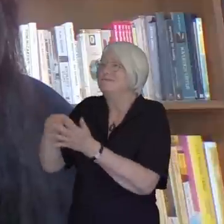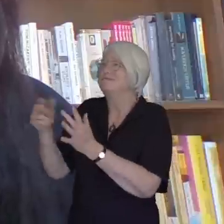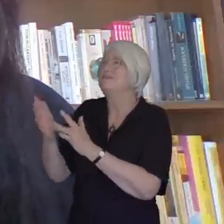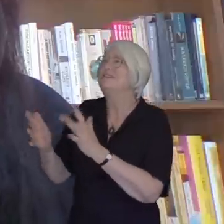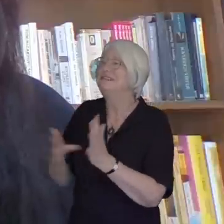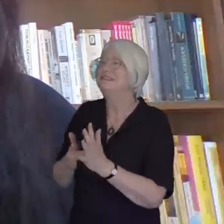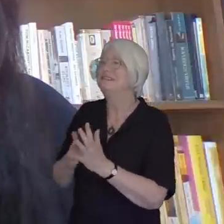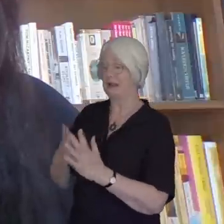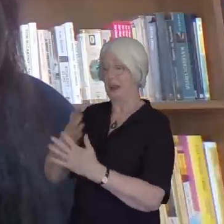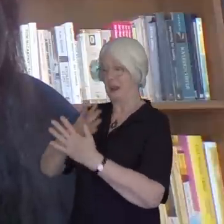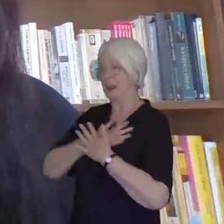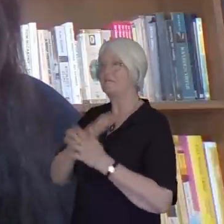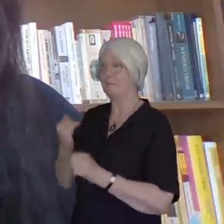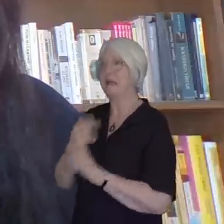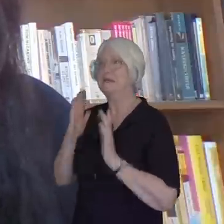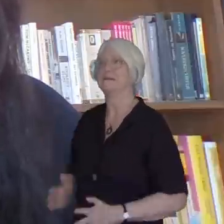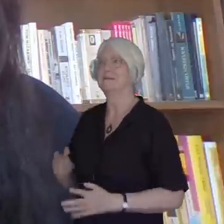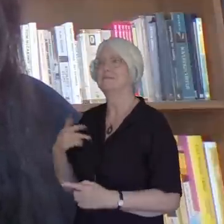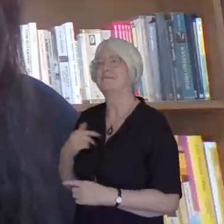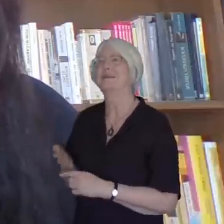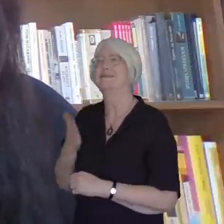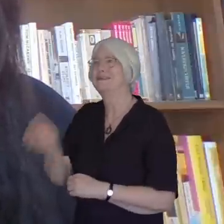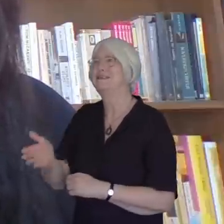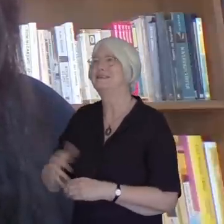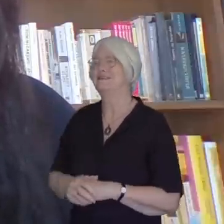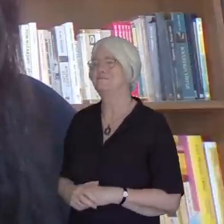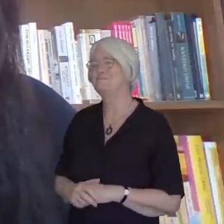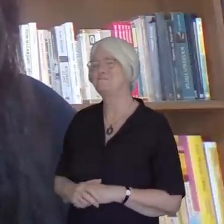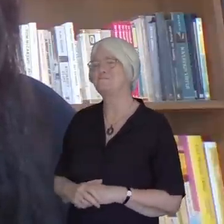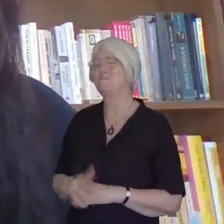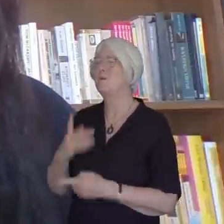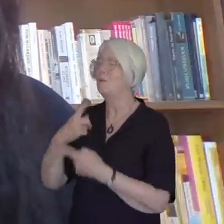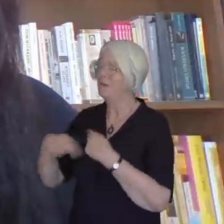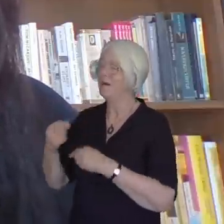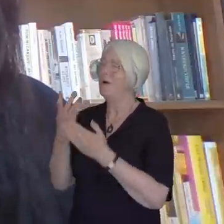the end of it all, we know that we walk this road together.